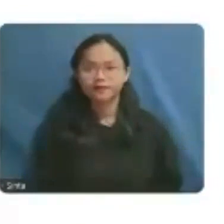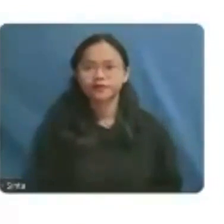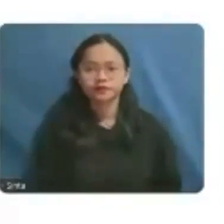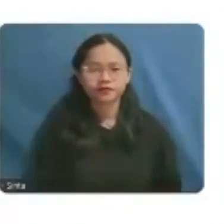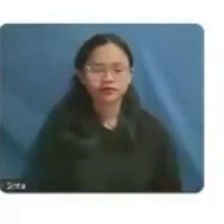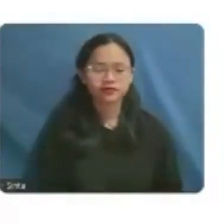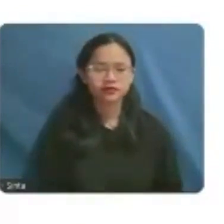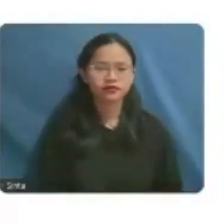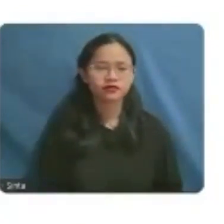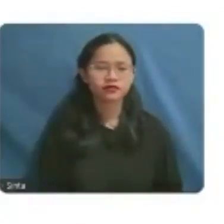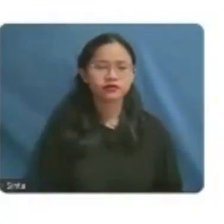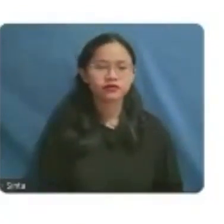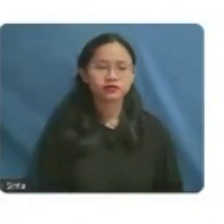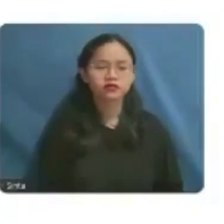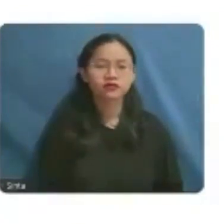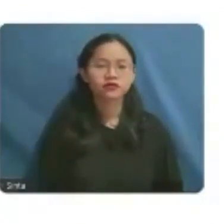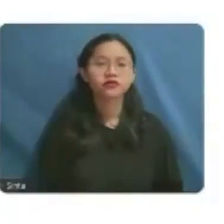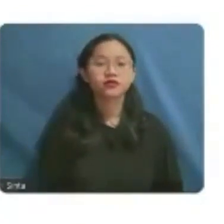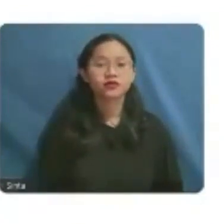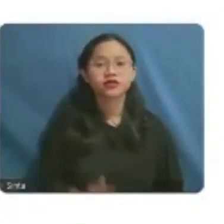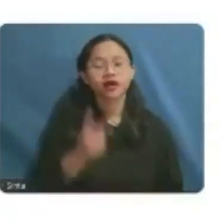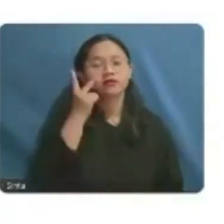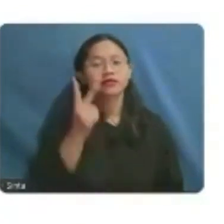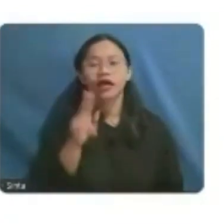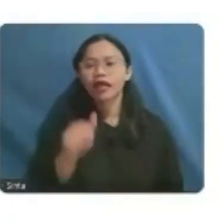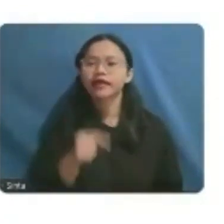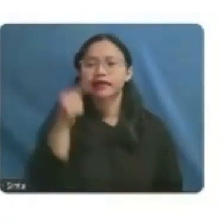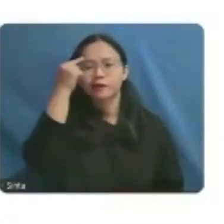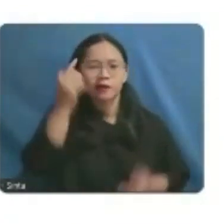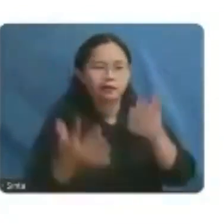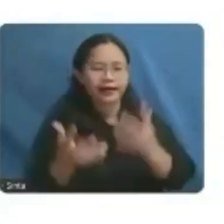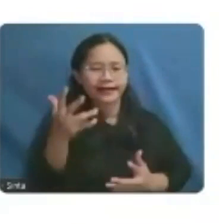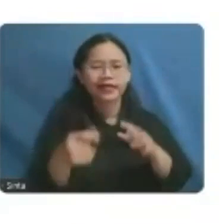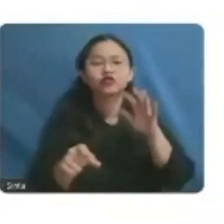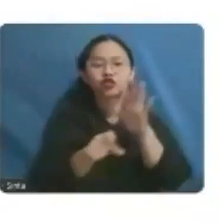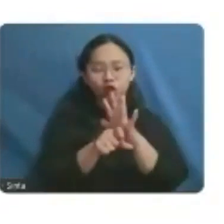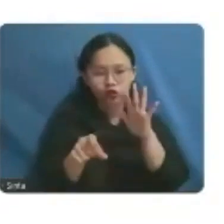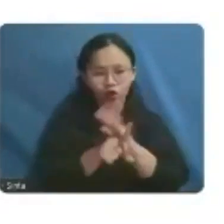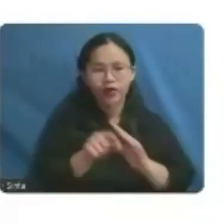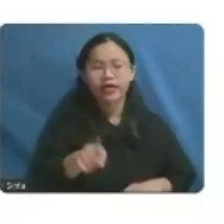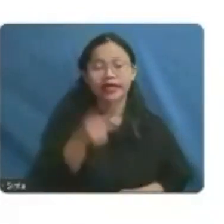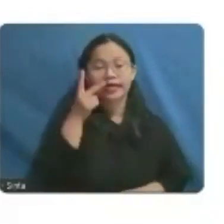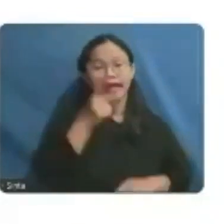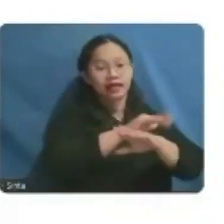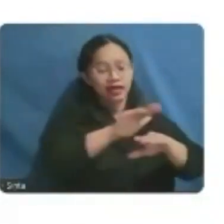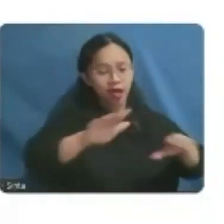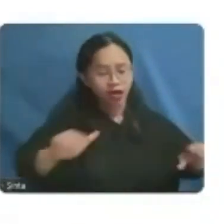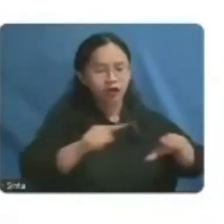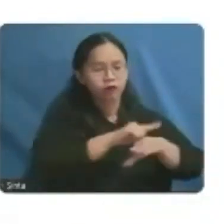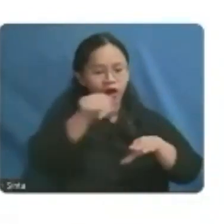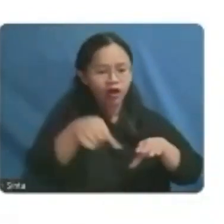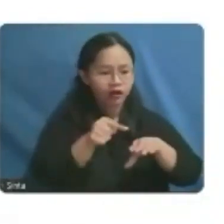more pneumonia. There'll be geographical distributions, and we need to understand that. And only once we understand